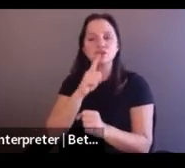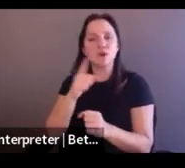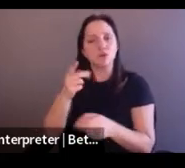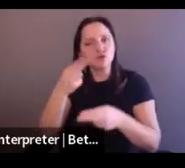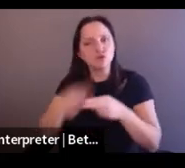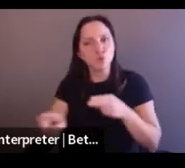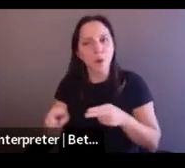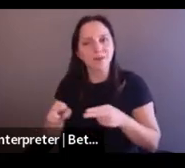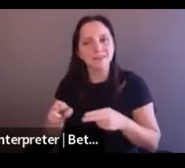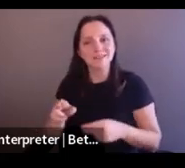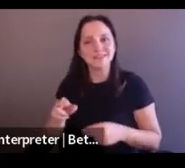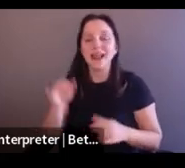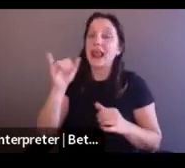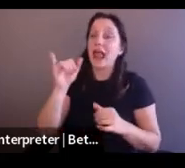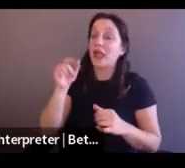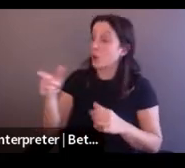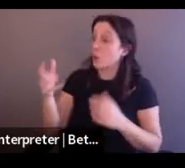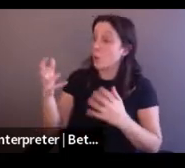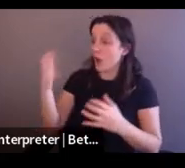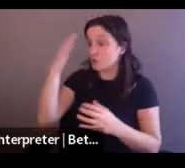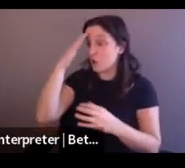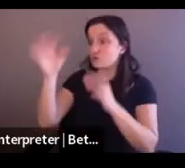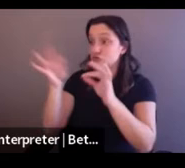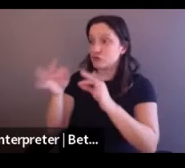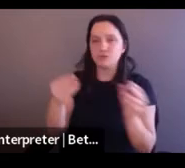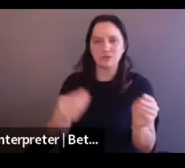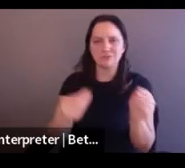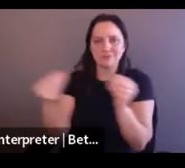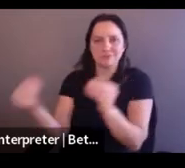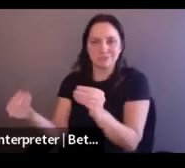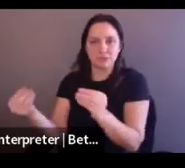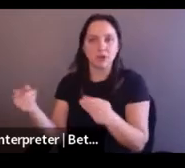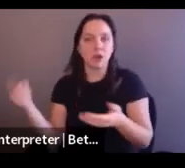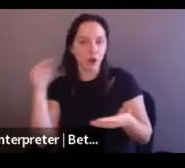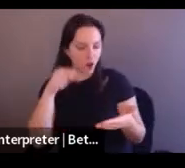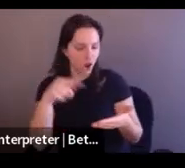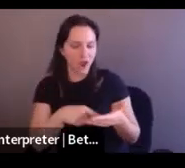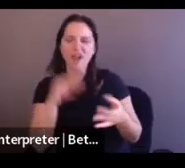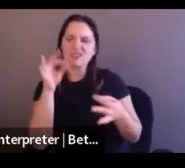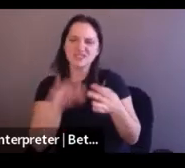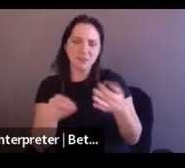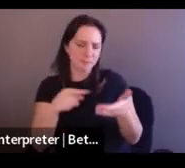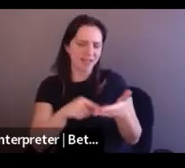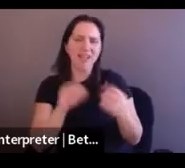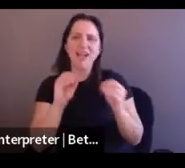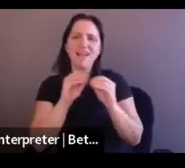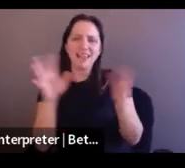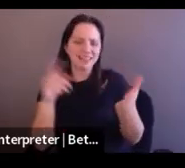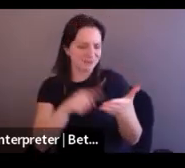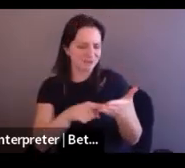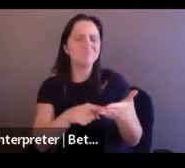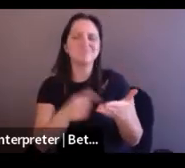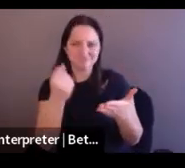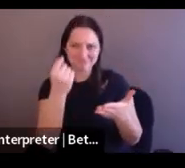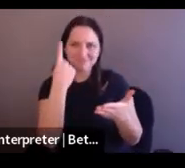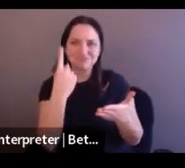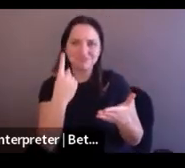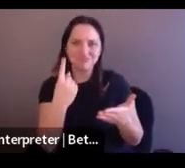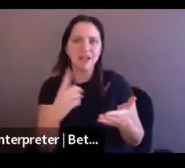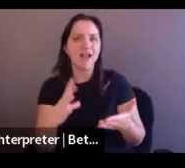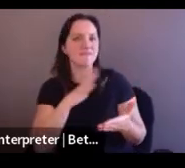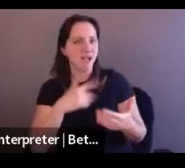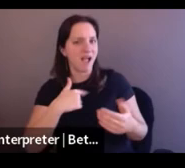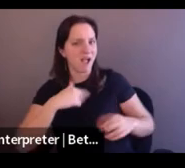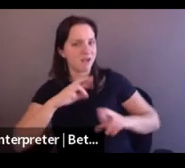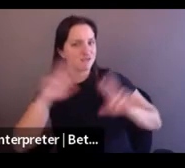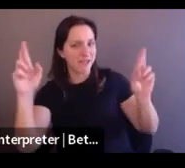description that's hopefully simple and clear and has all of the information they want. And once they come to you, if the next step is and fill